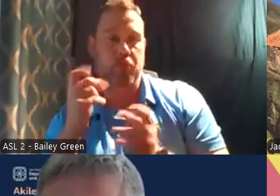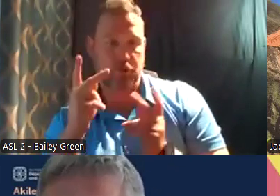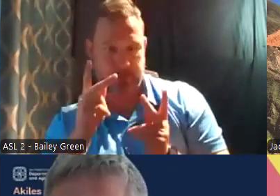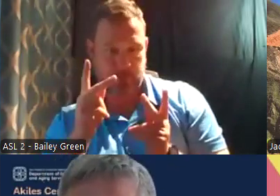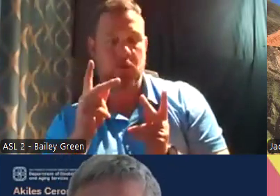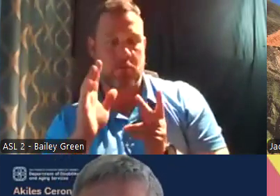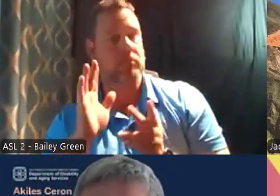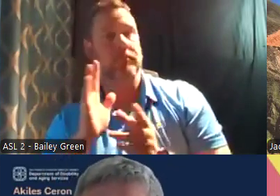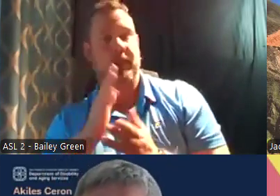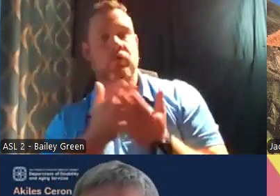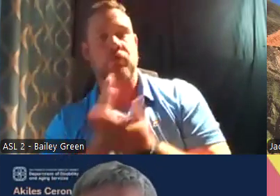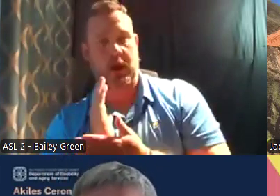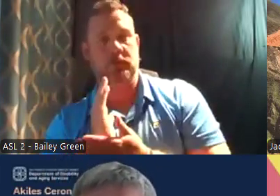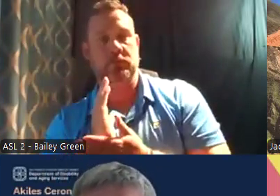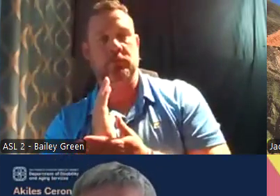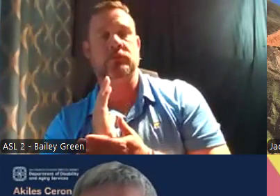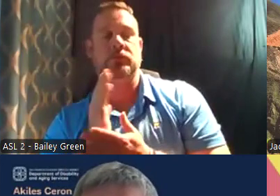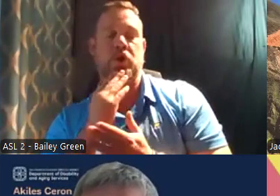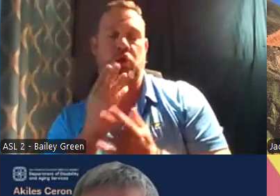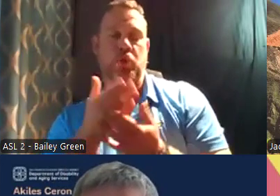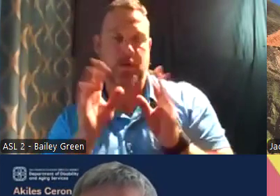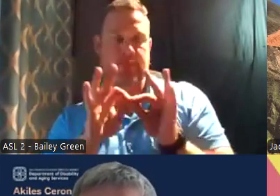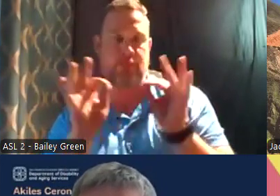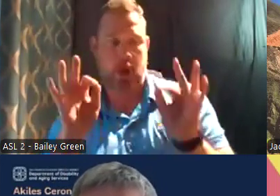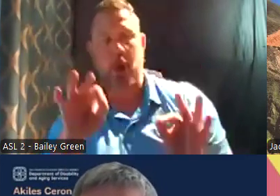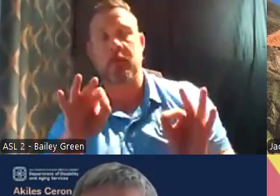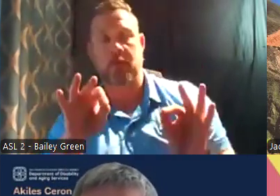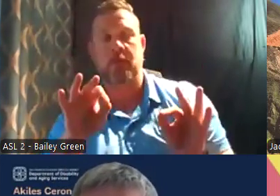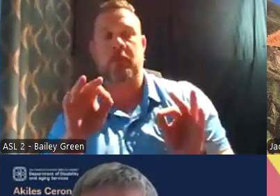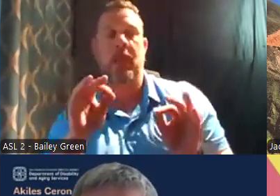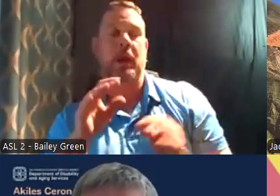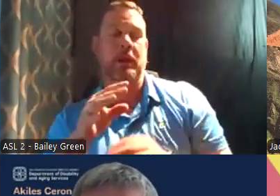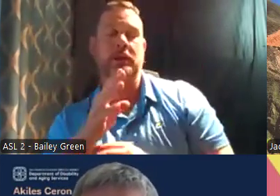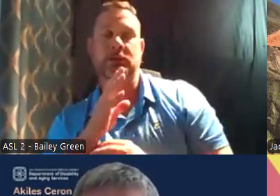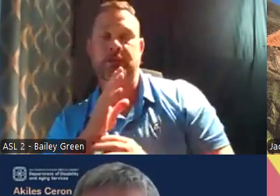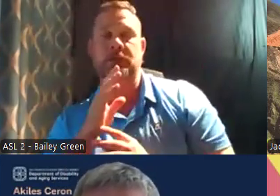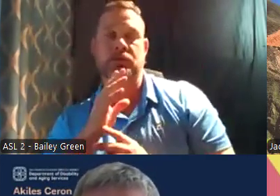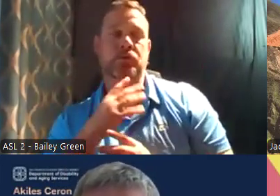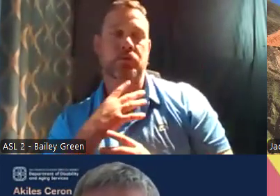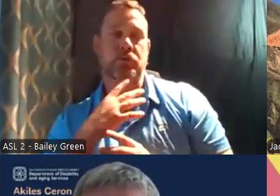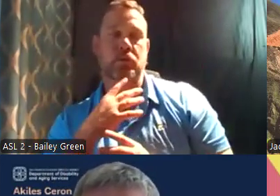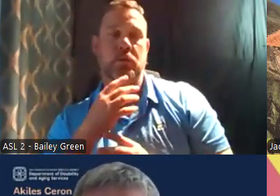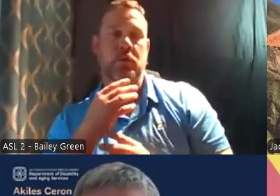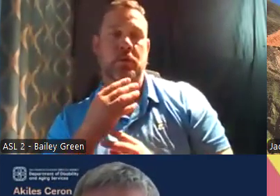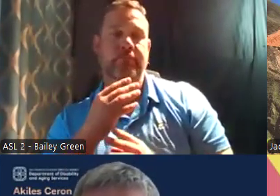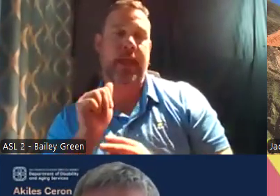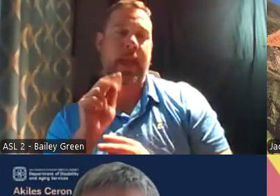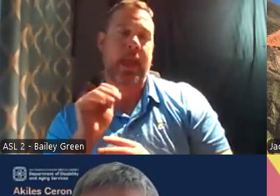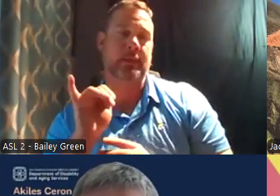a really great way of framing it. It also kind of speaks to anti-ageism in public